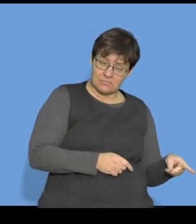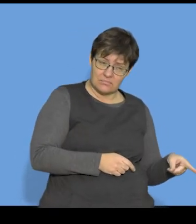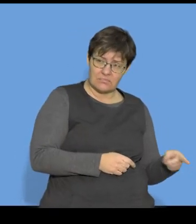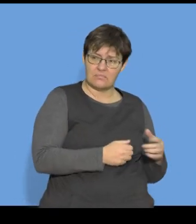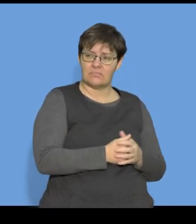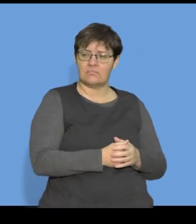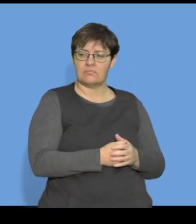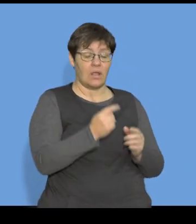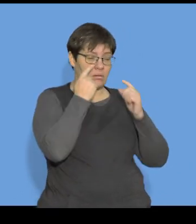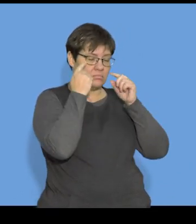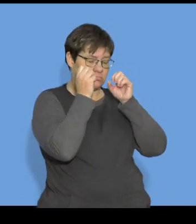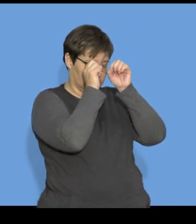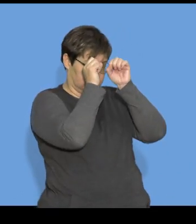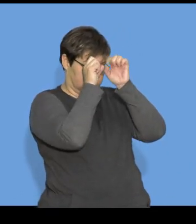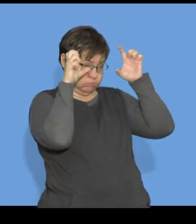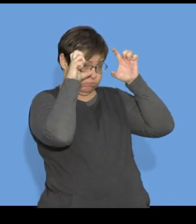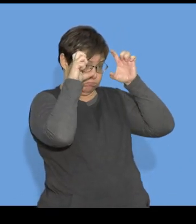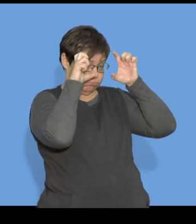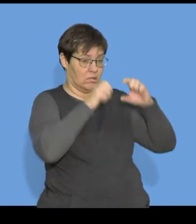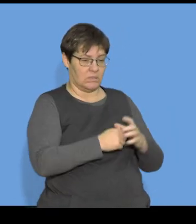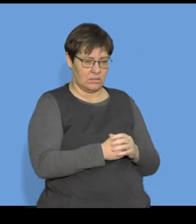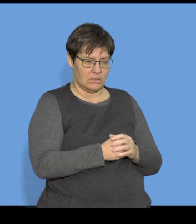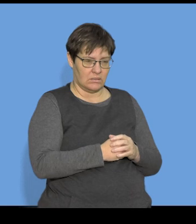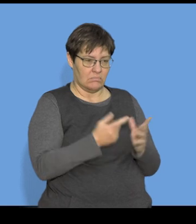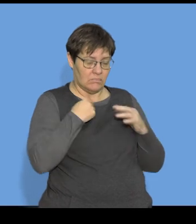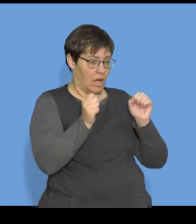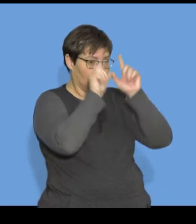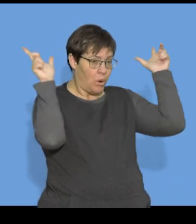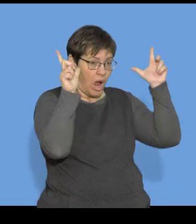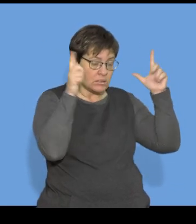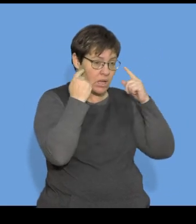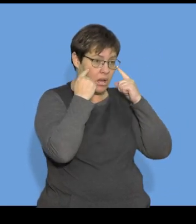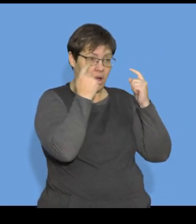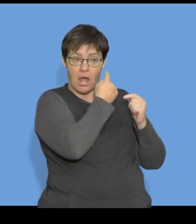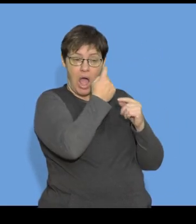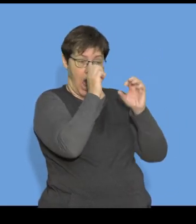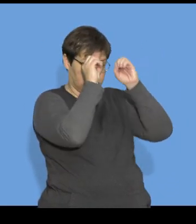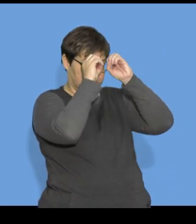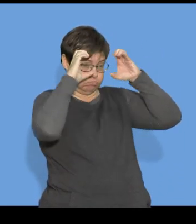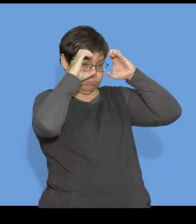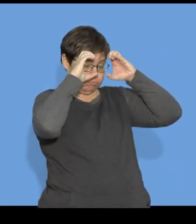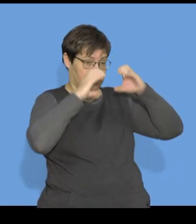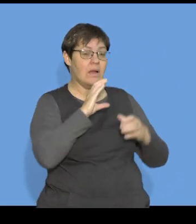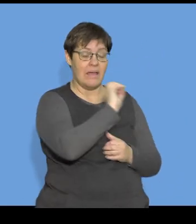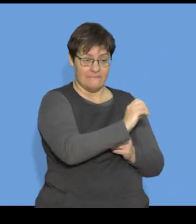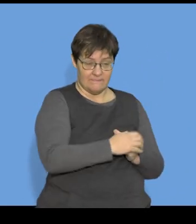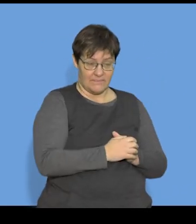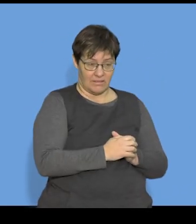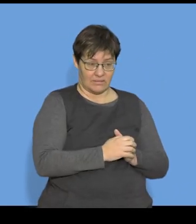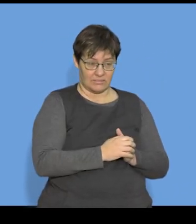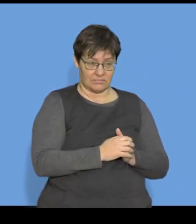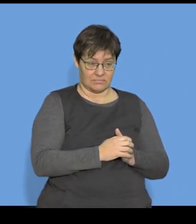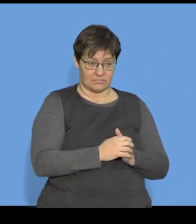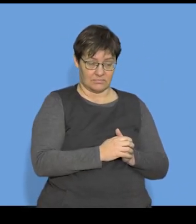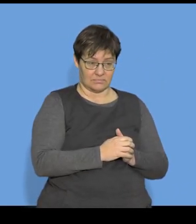sympathetic dilates the pupil. When you are surprised, you are in an emergency, then the pupil